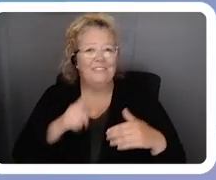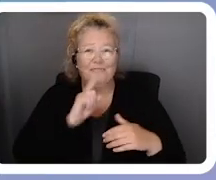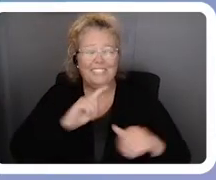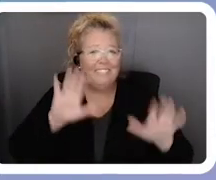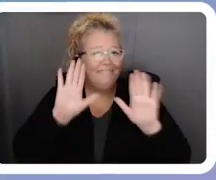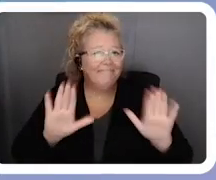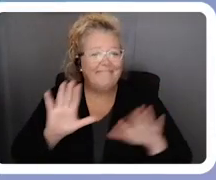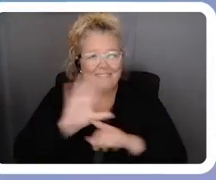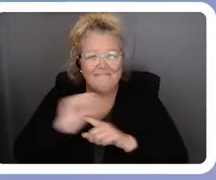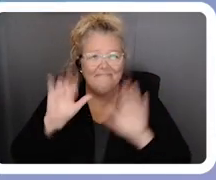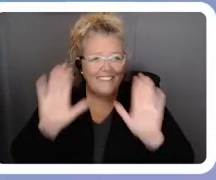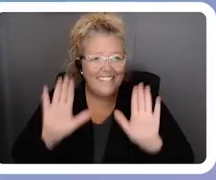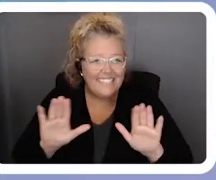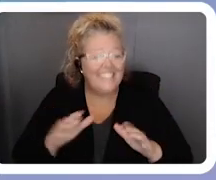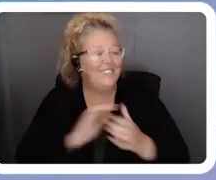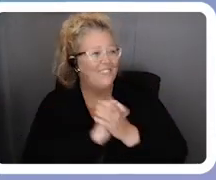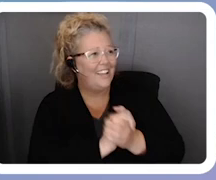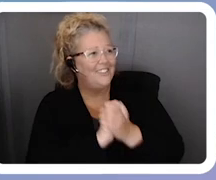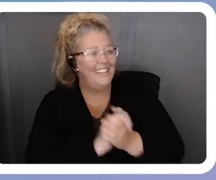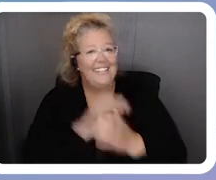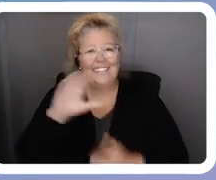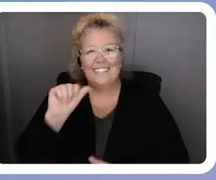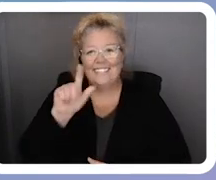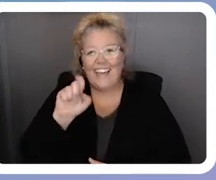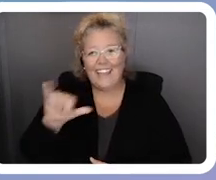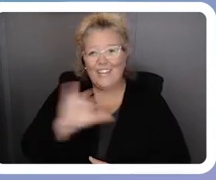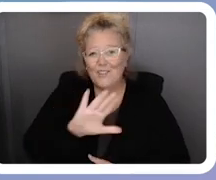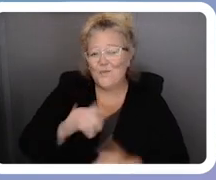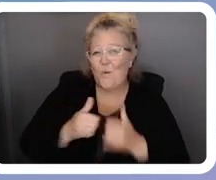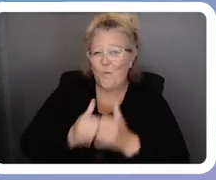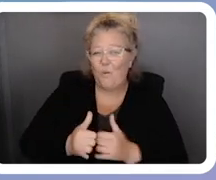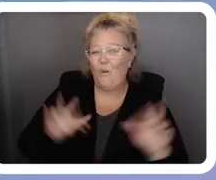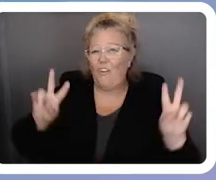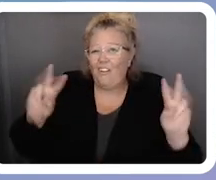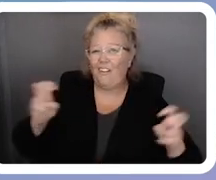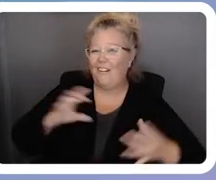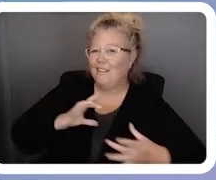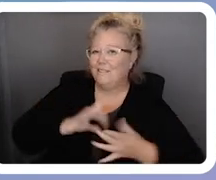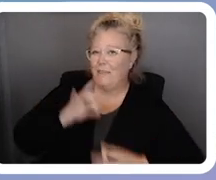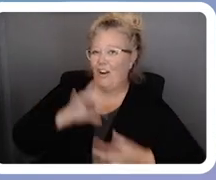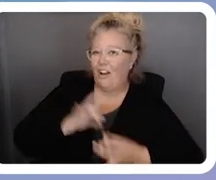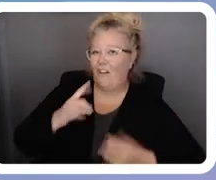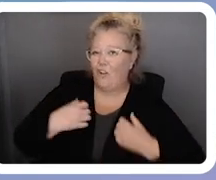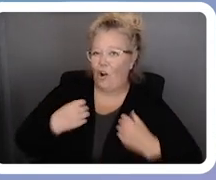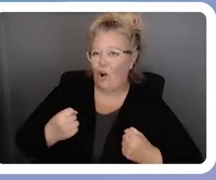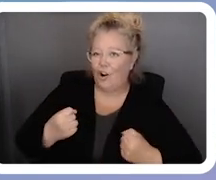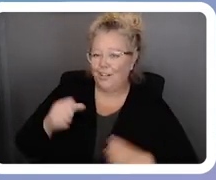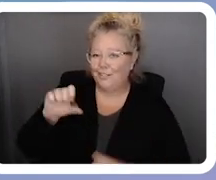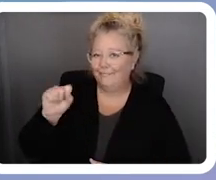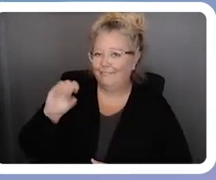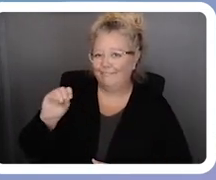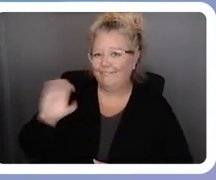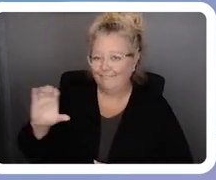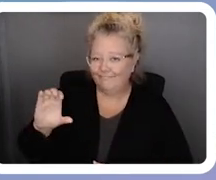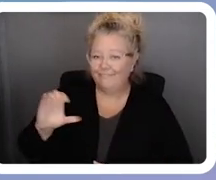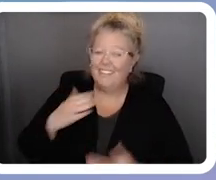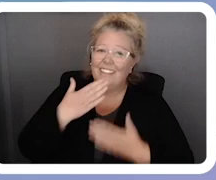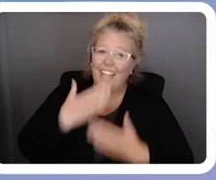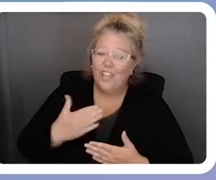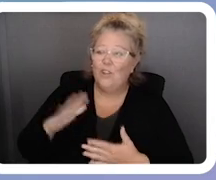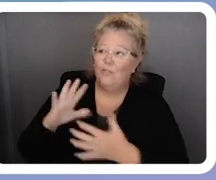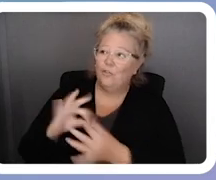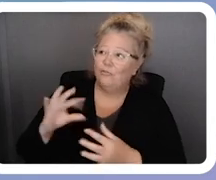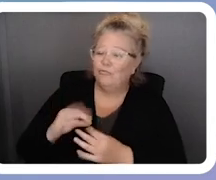Simply incredible. Congratulations, Kaylee, on your award as the Spirit of Courage Award winner. And thank you so much for sharing